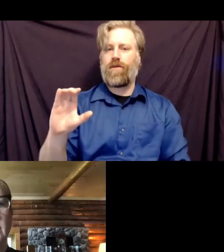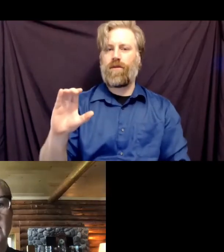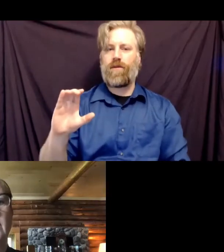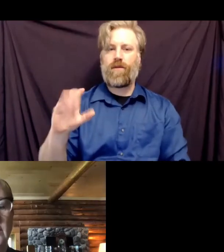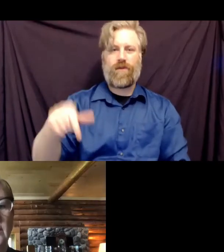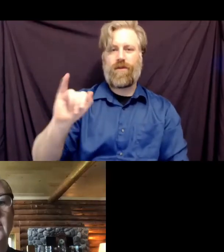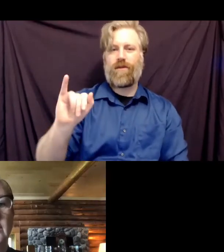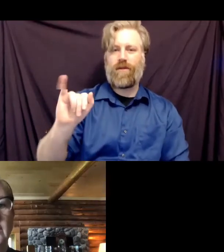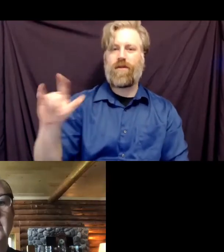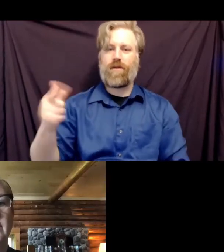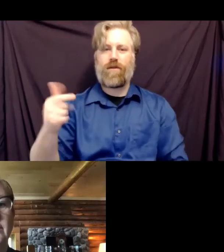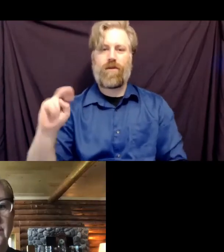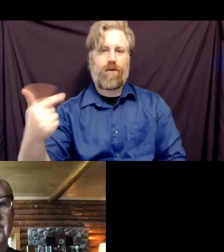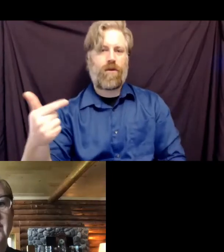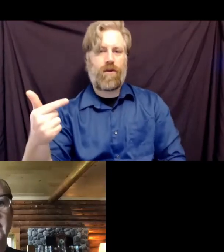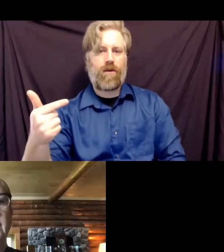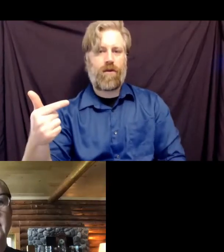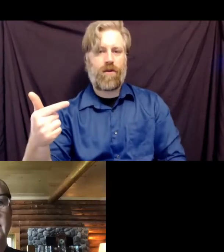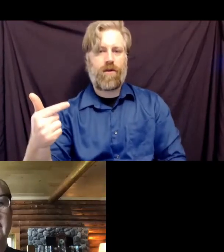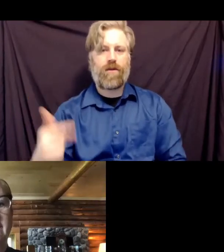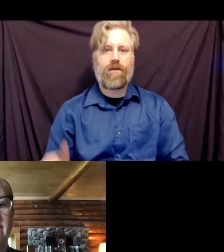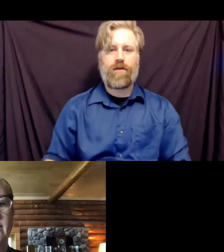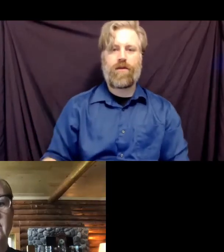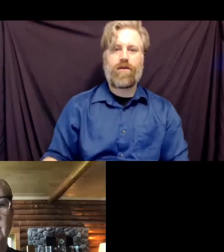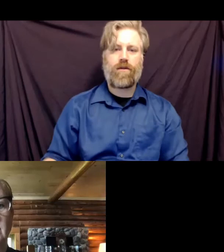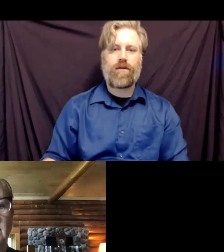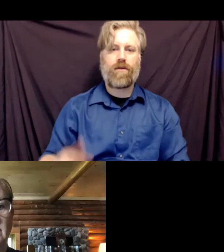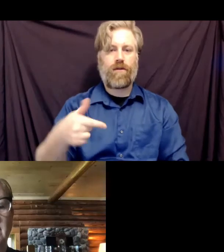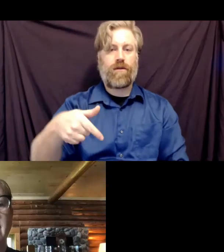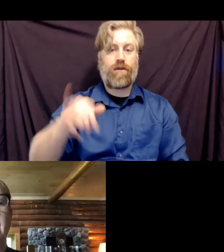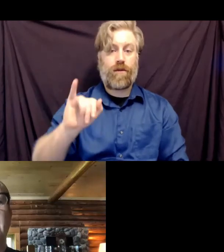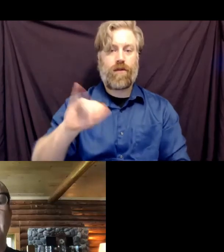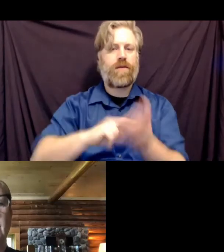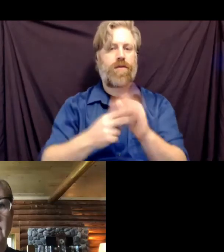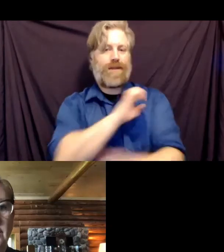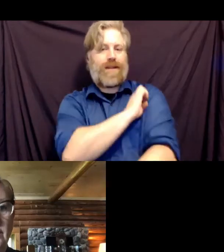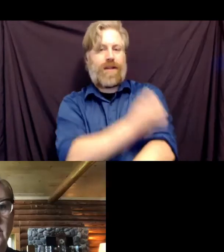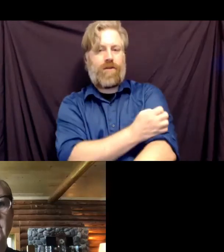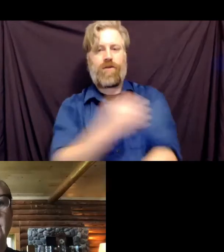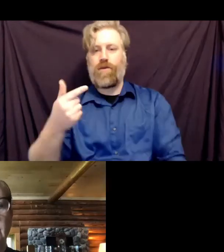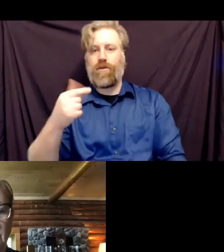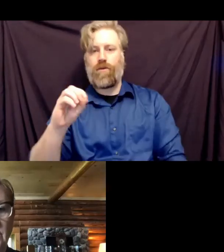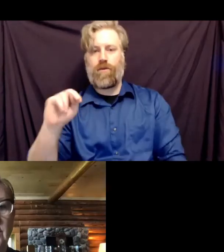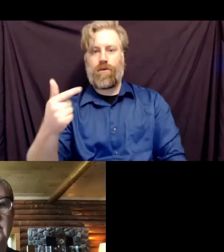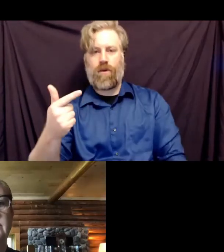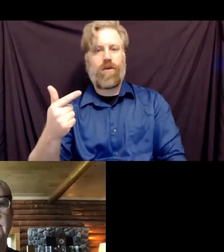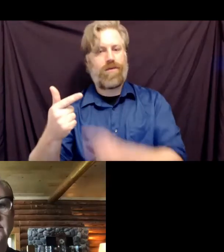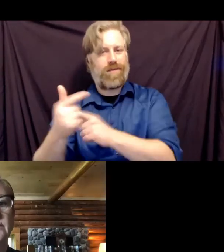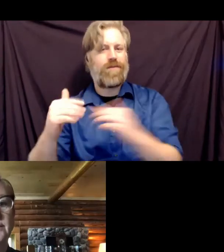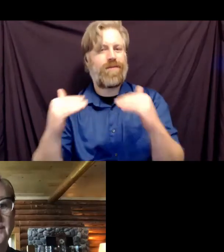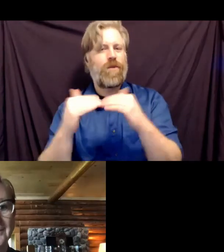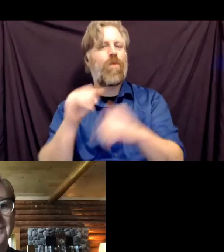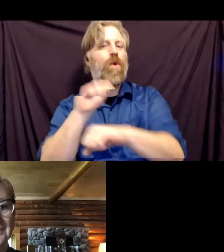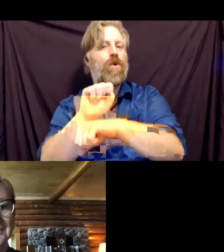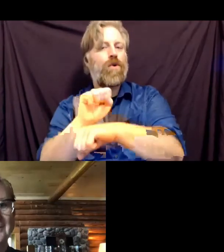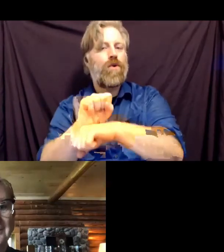Gong, G-O-N-G. Qigong, Qi means energy, Gong means work. So it's like how